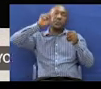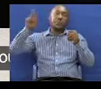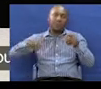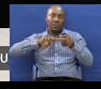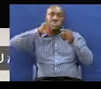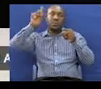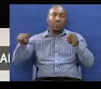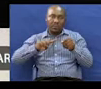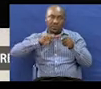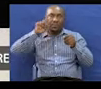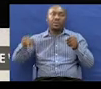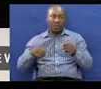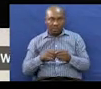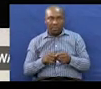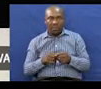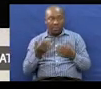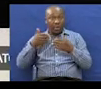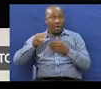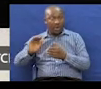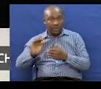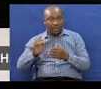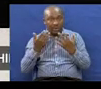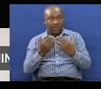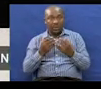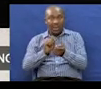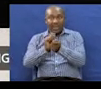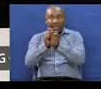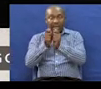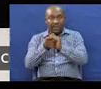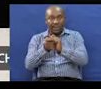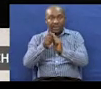oxide. So we have what we call word equation. We